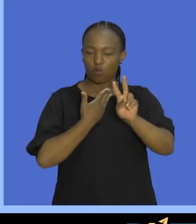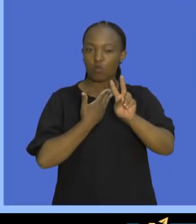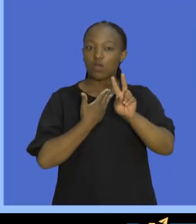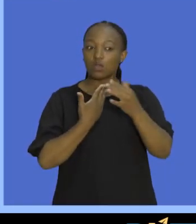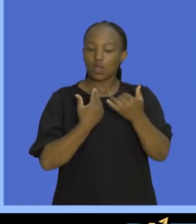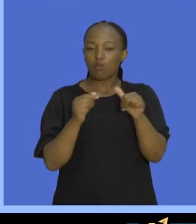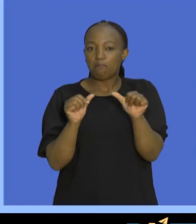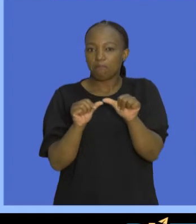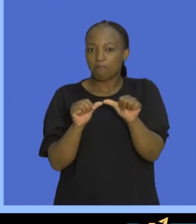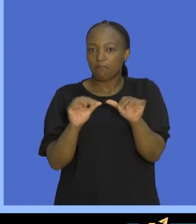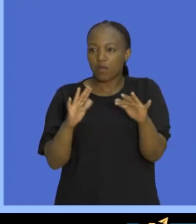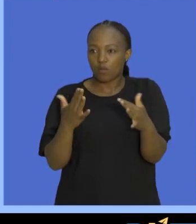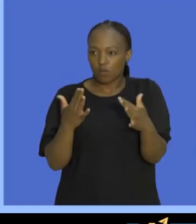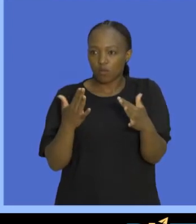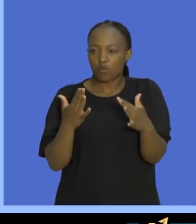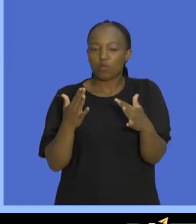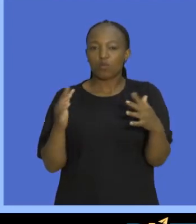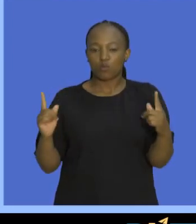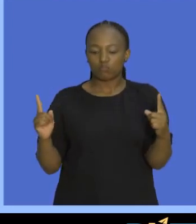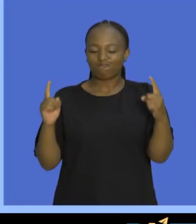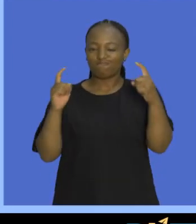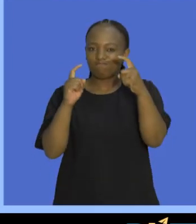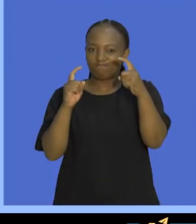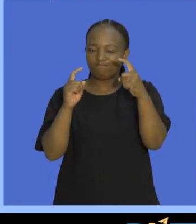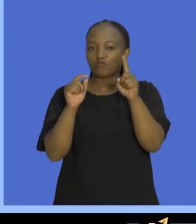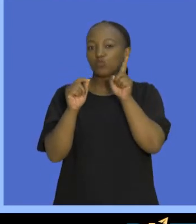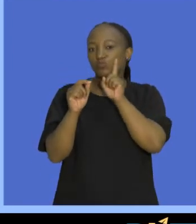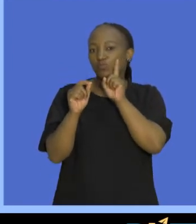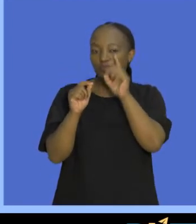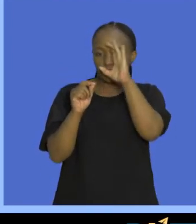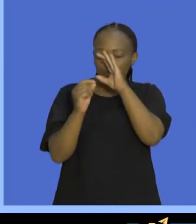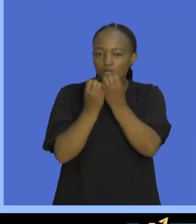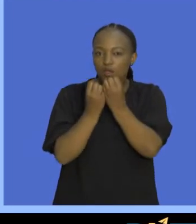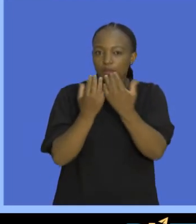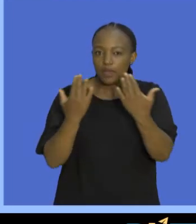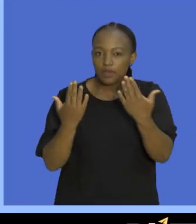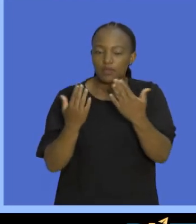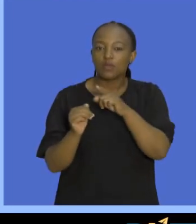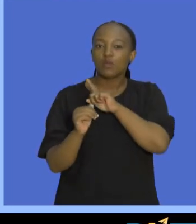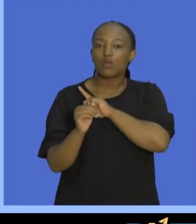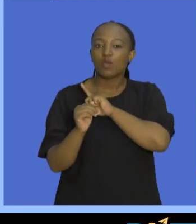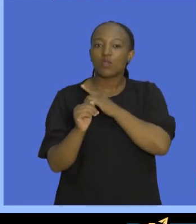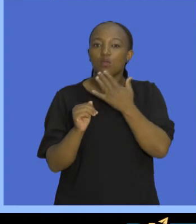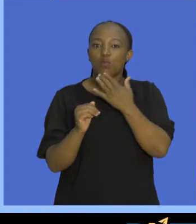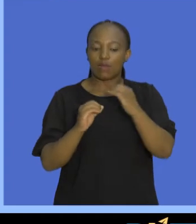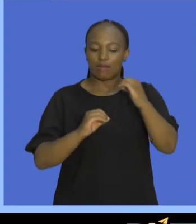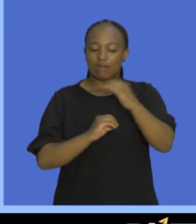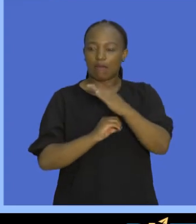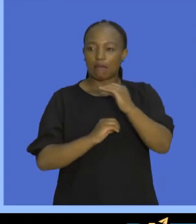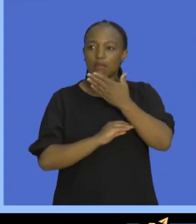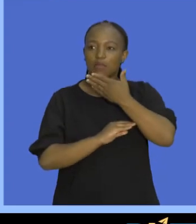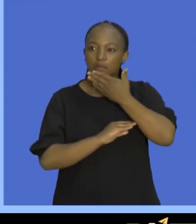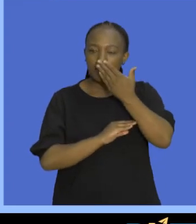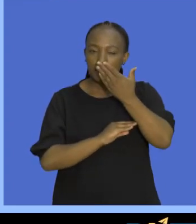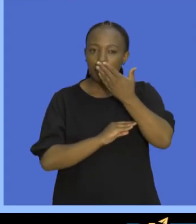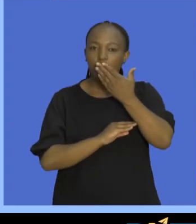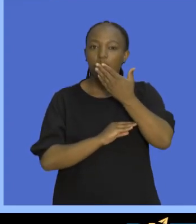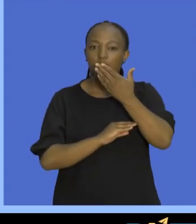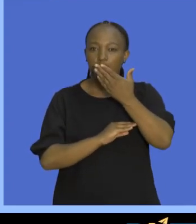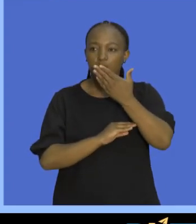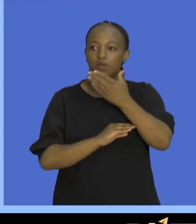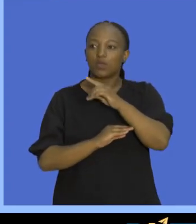measure the voltage of the source while there is no current in the circuit, it will give us an indication